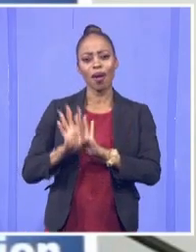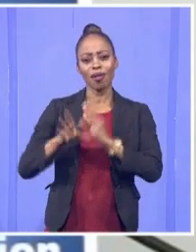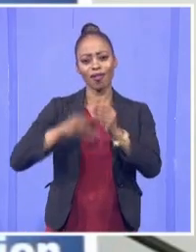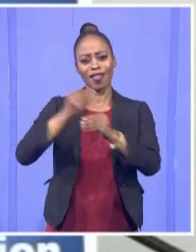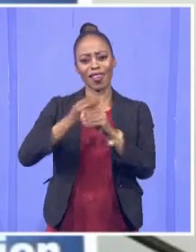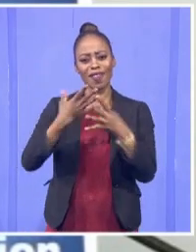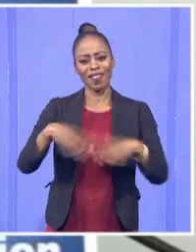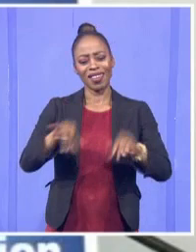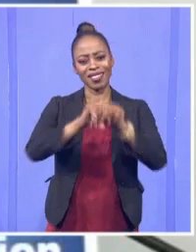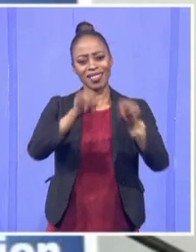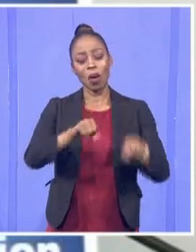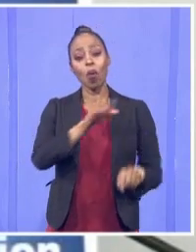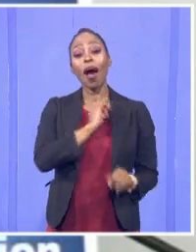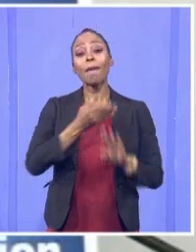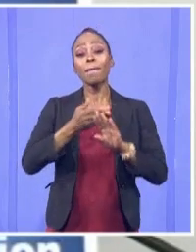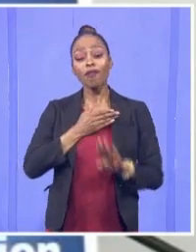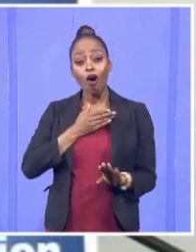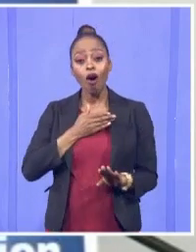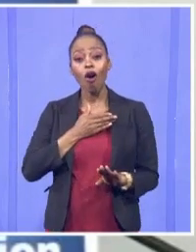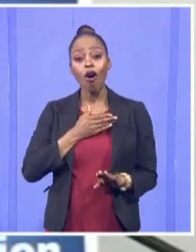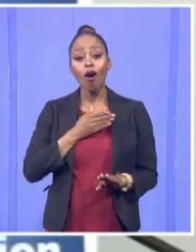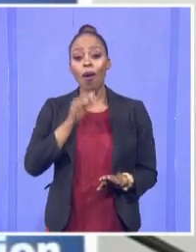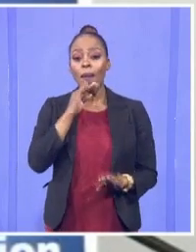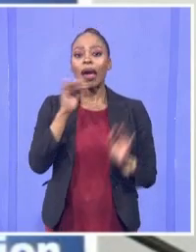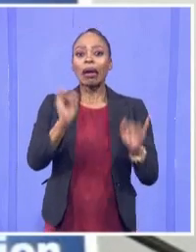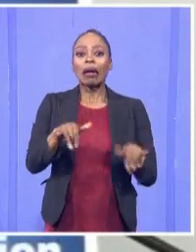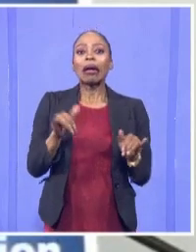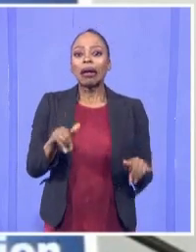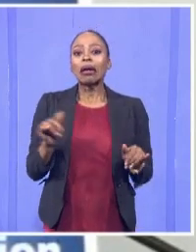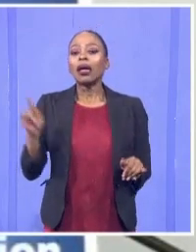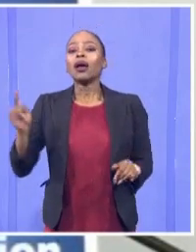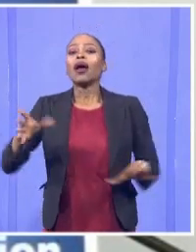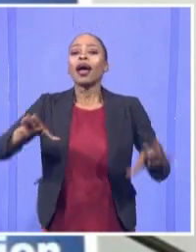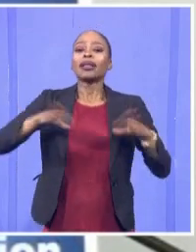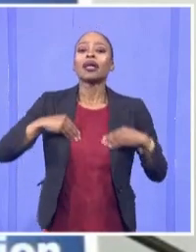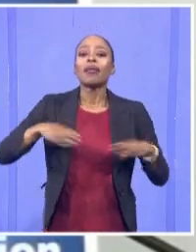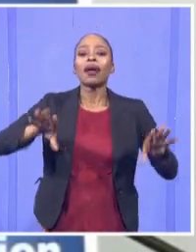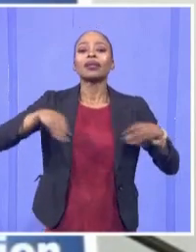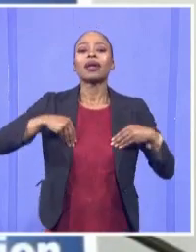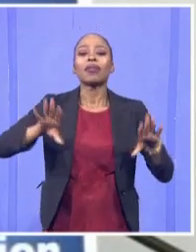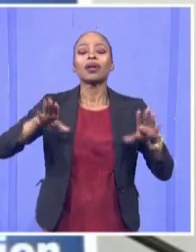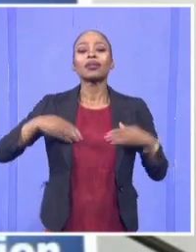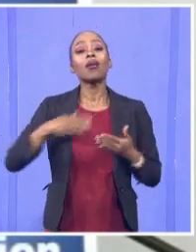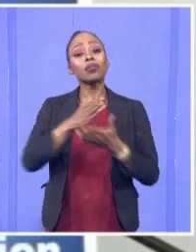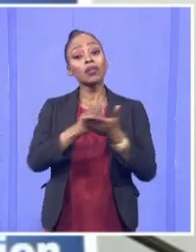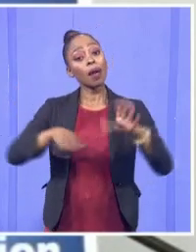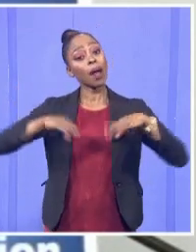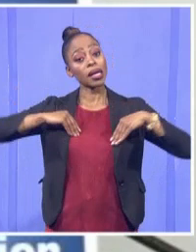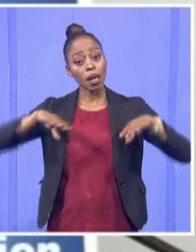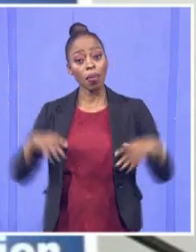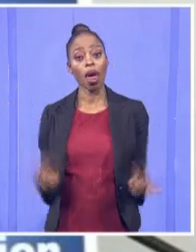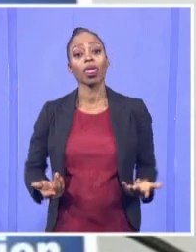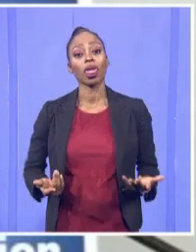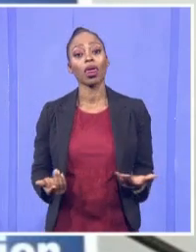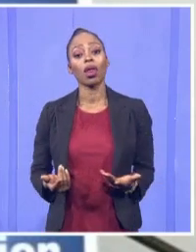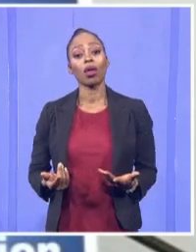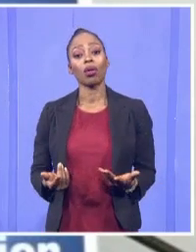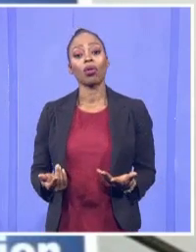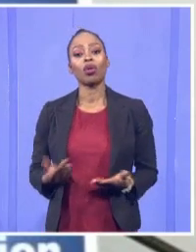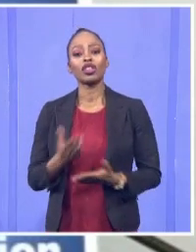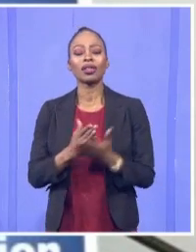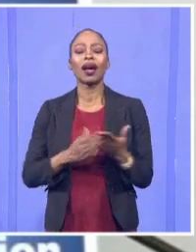in the system, because previously we were waiting for parents to accept, and some of them were not accepting, and some of them either